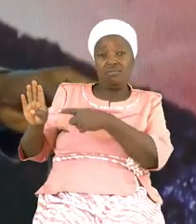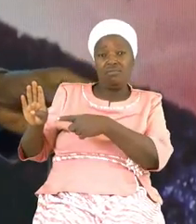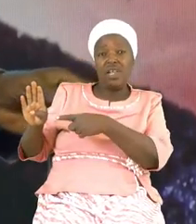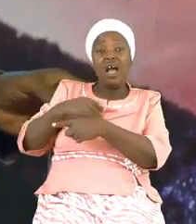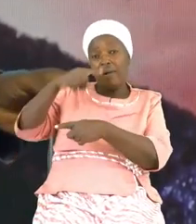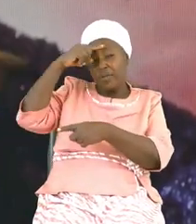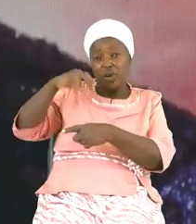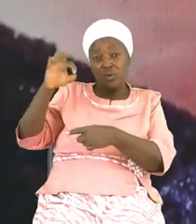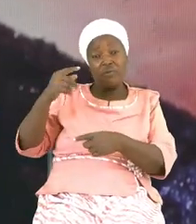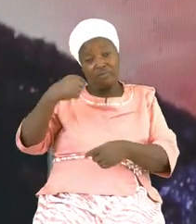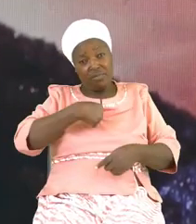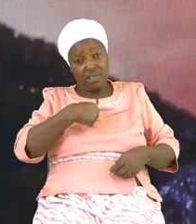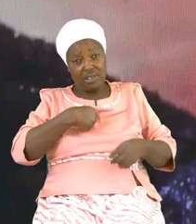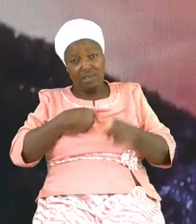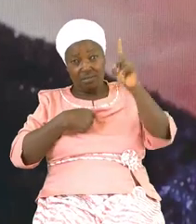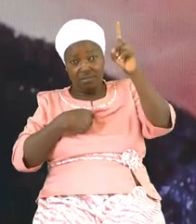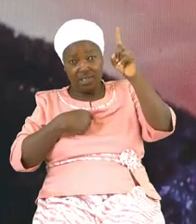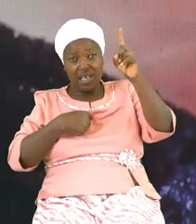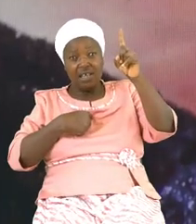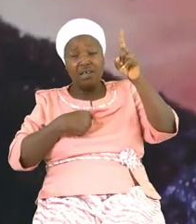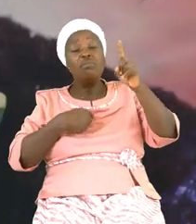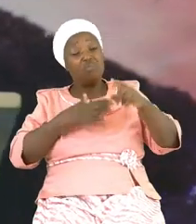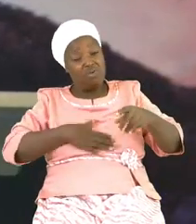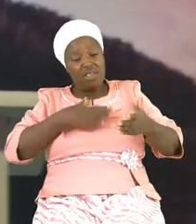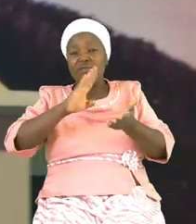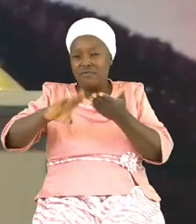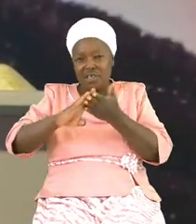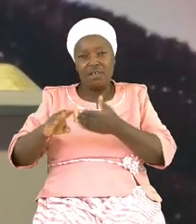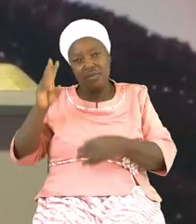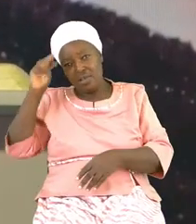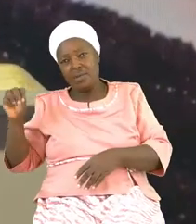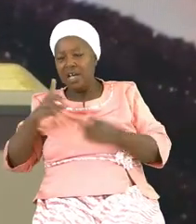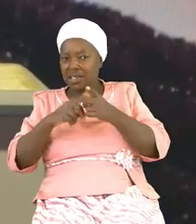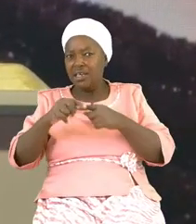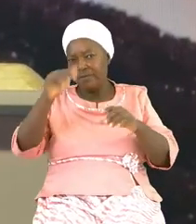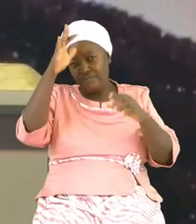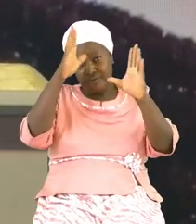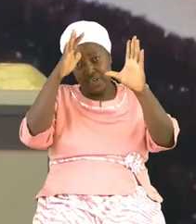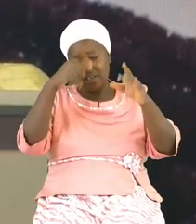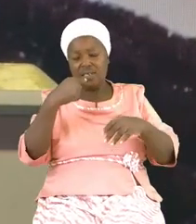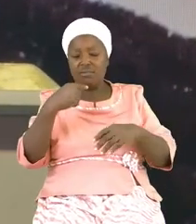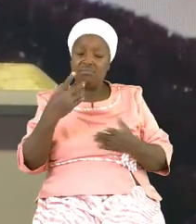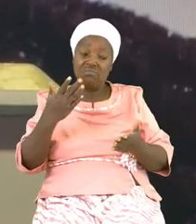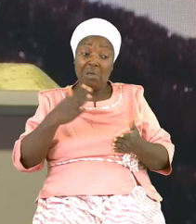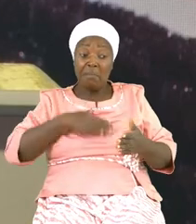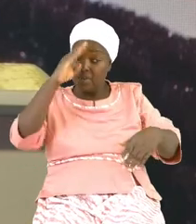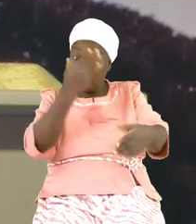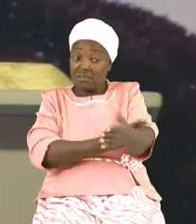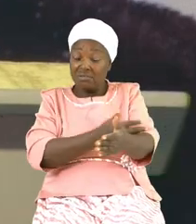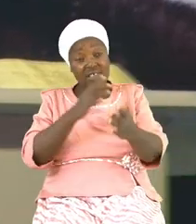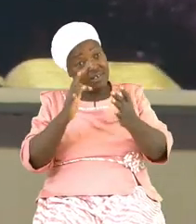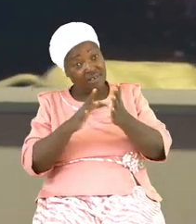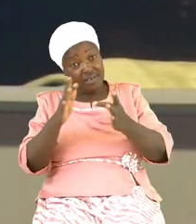me, pardon him. And the Father said, my son, Jesus, I